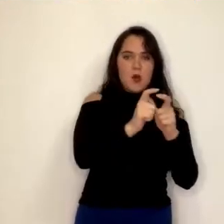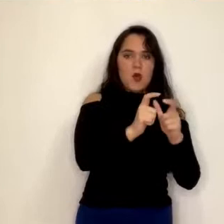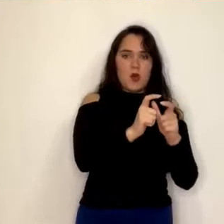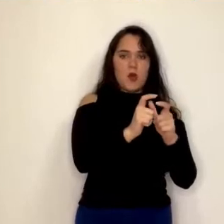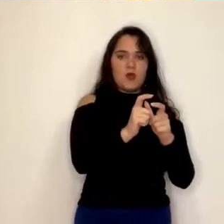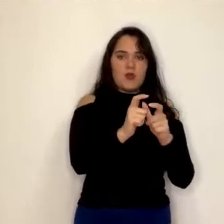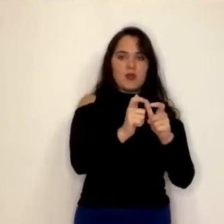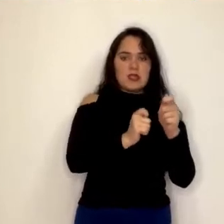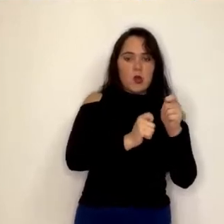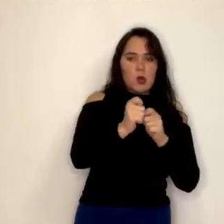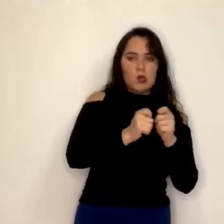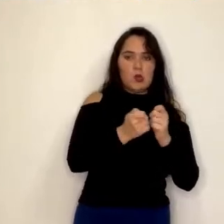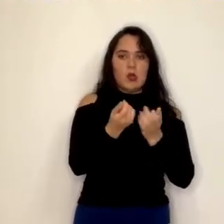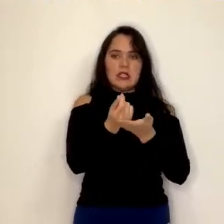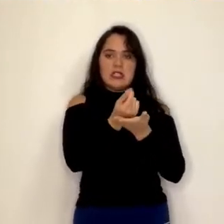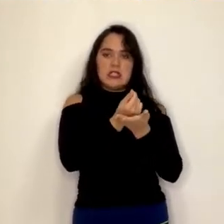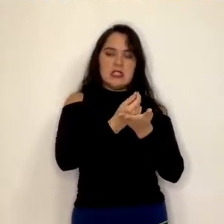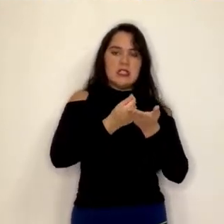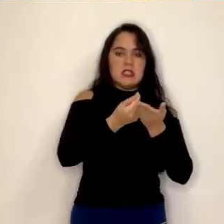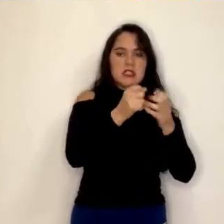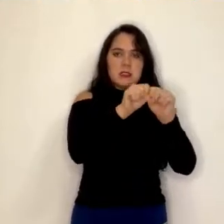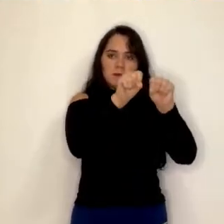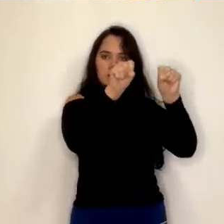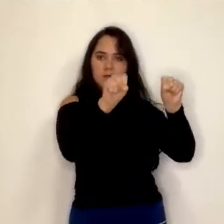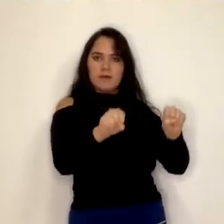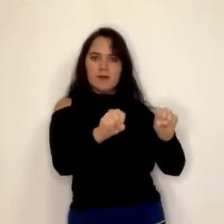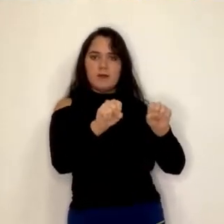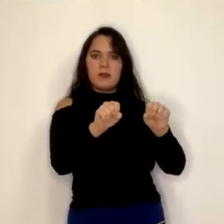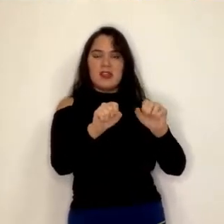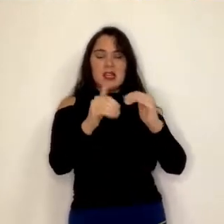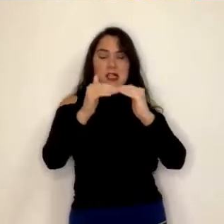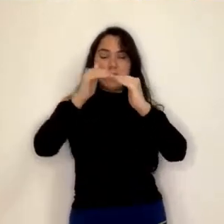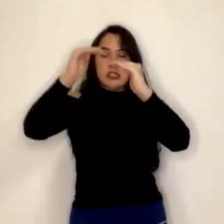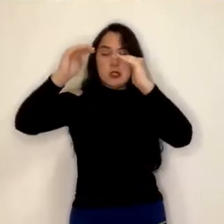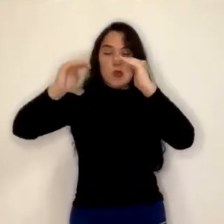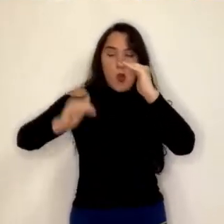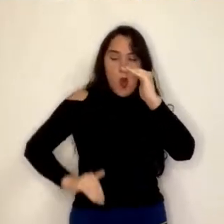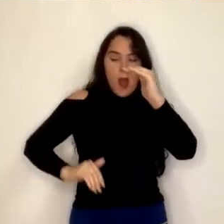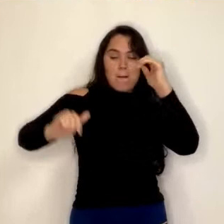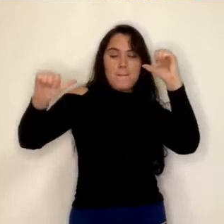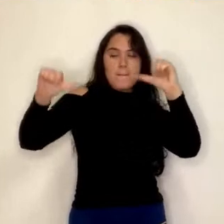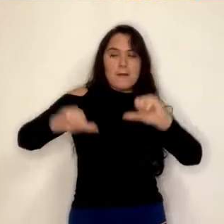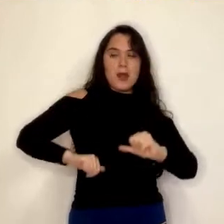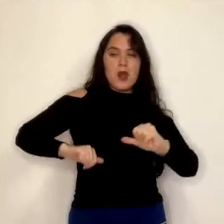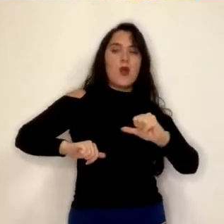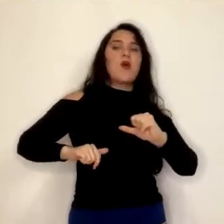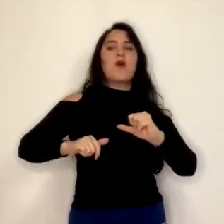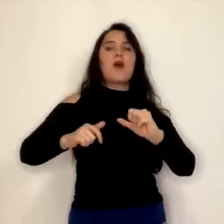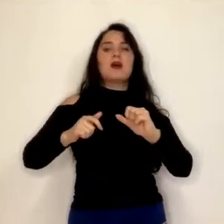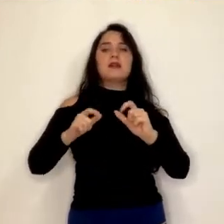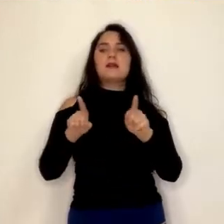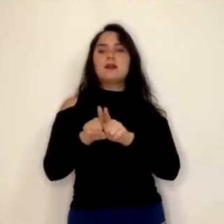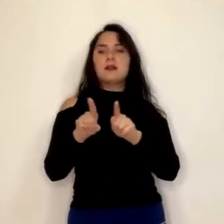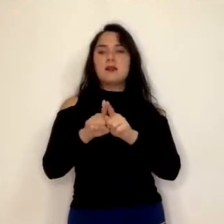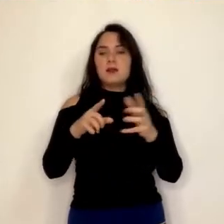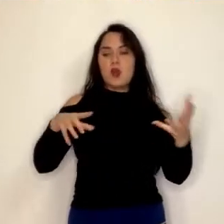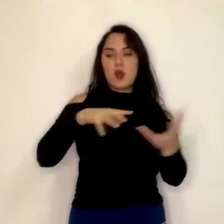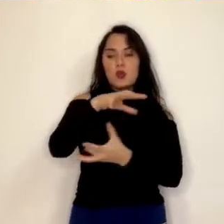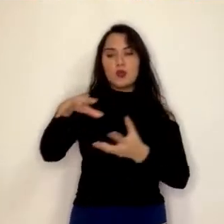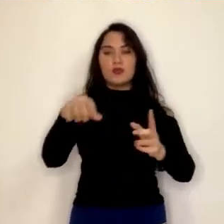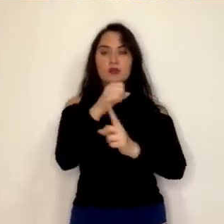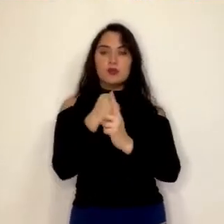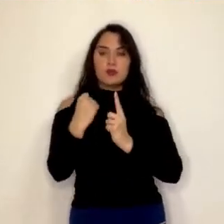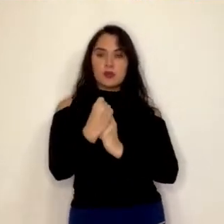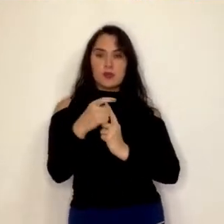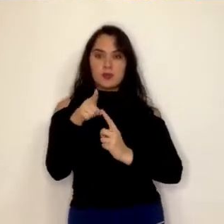concentrate wealth in the hands of a few. And in order to sustain such the inequalities